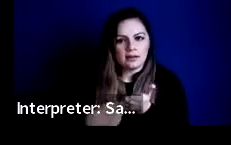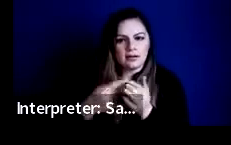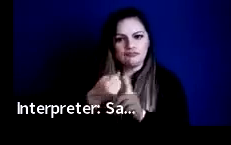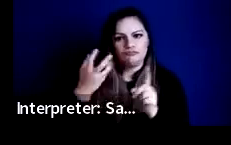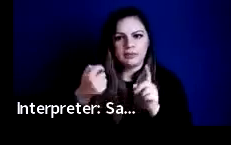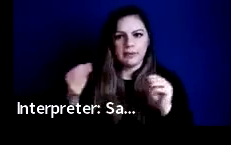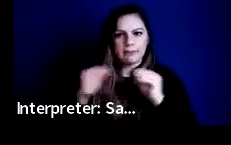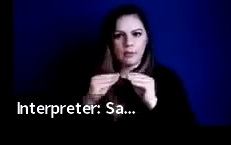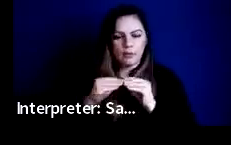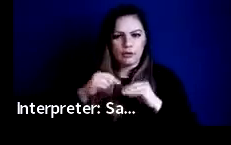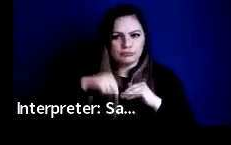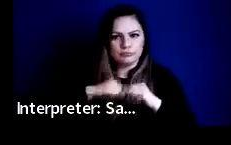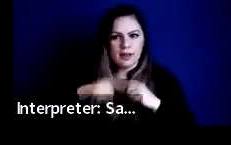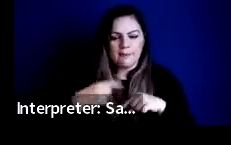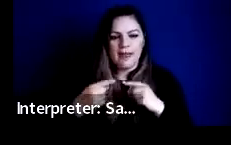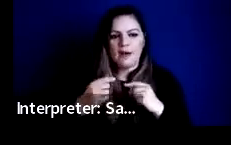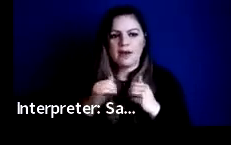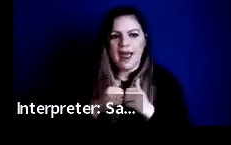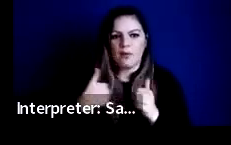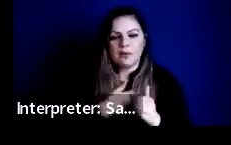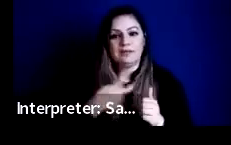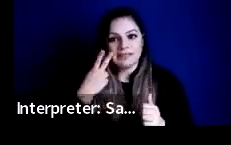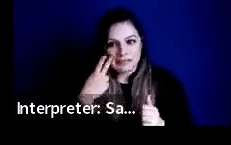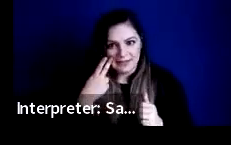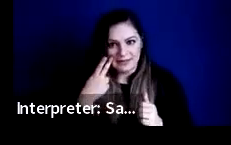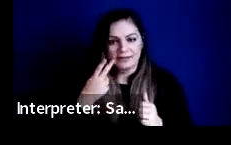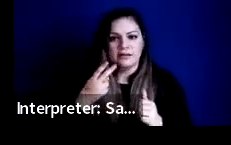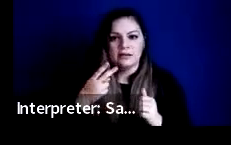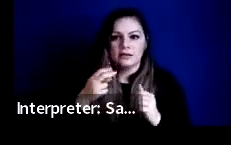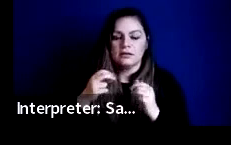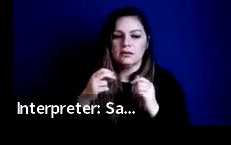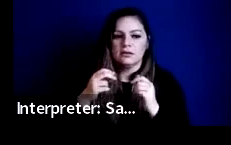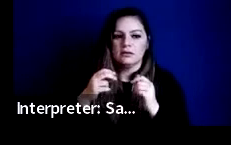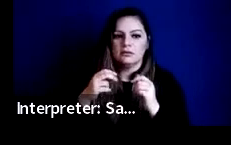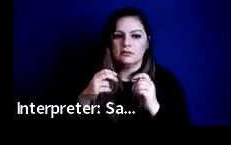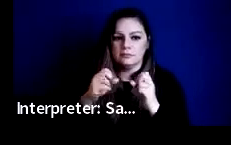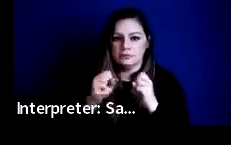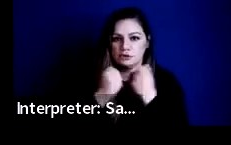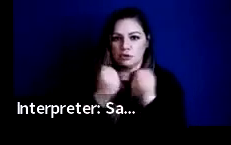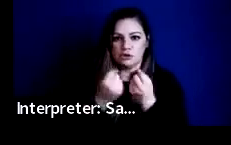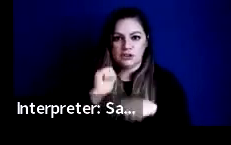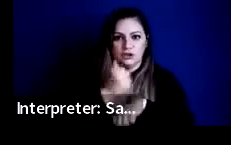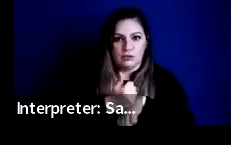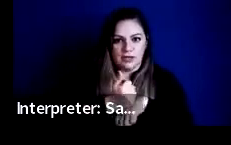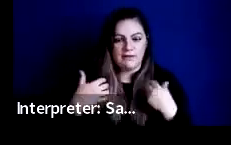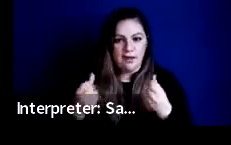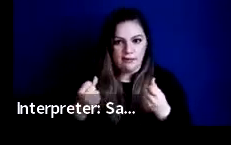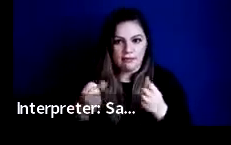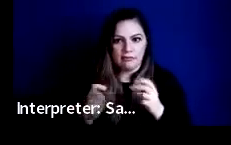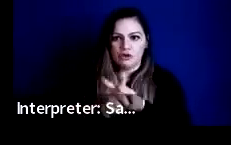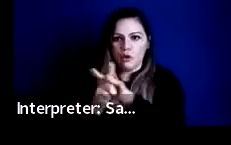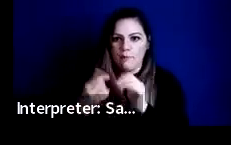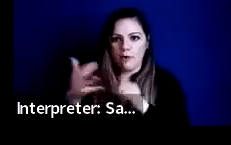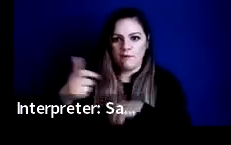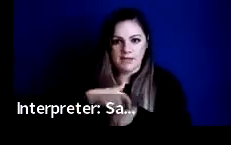actual ways that we've seen social determinants of health show up over time in both OUD,